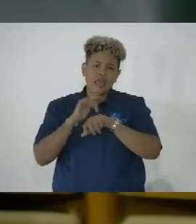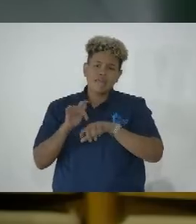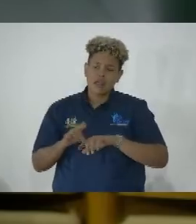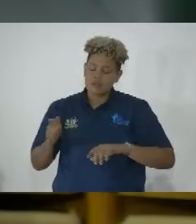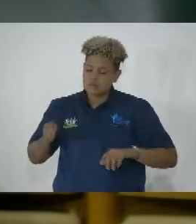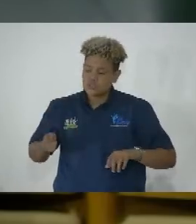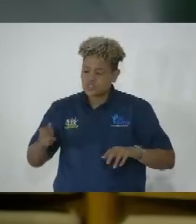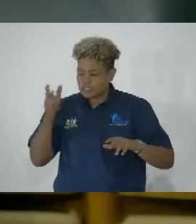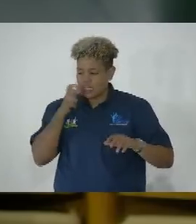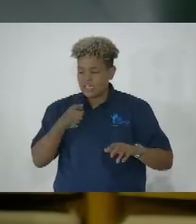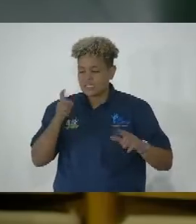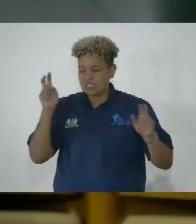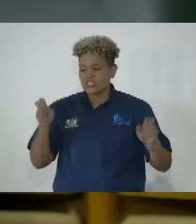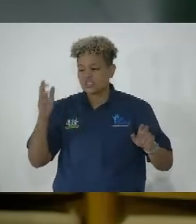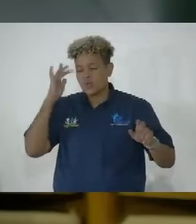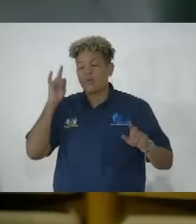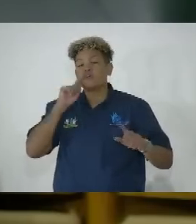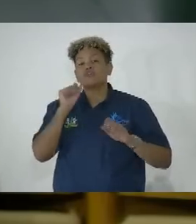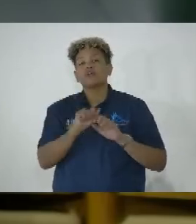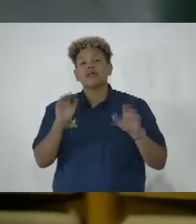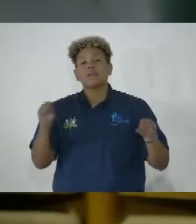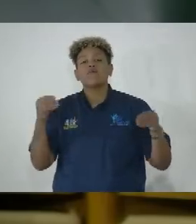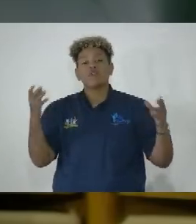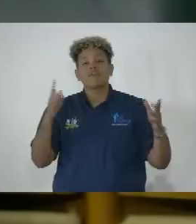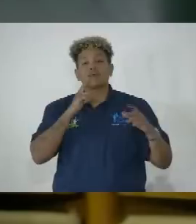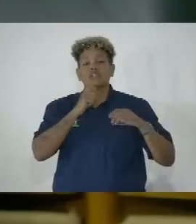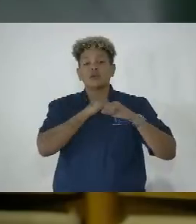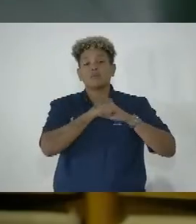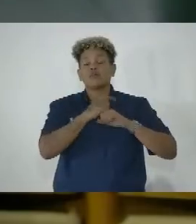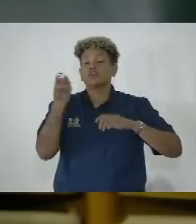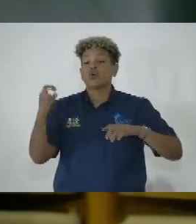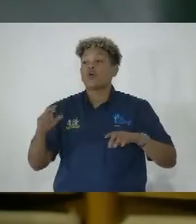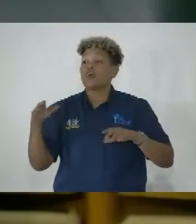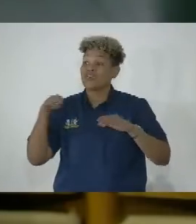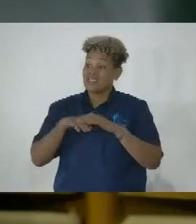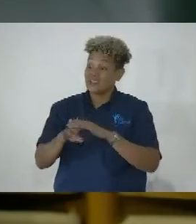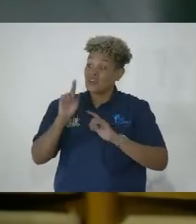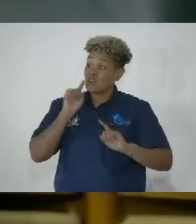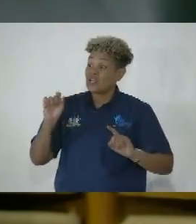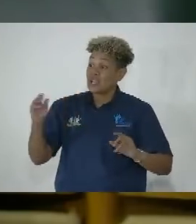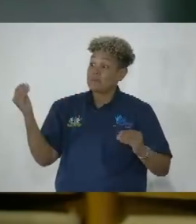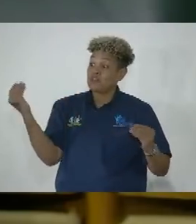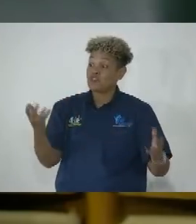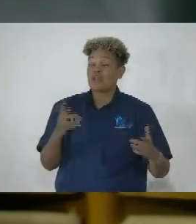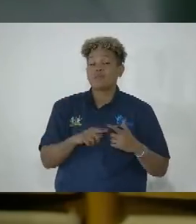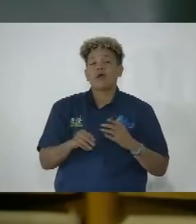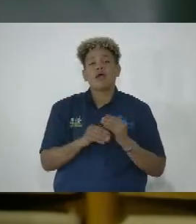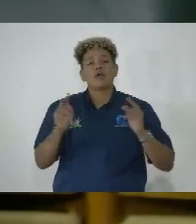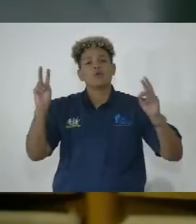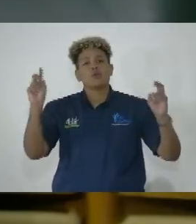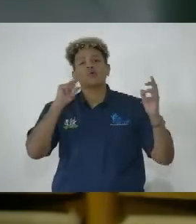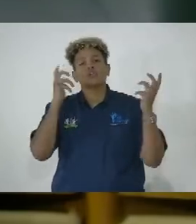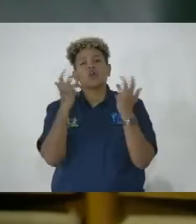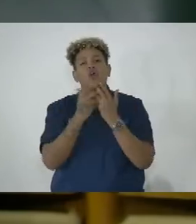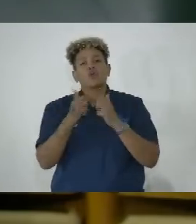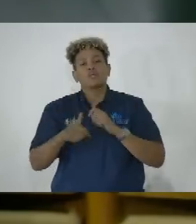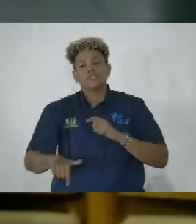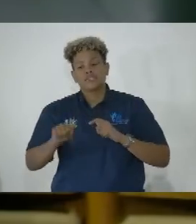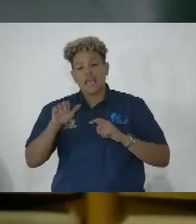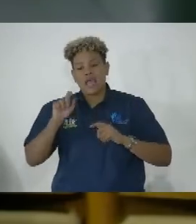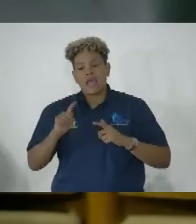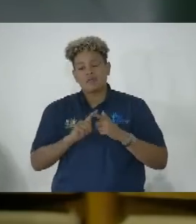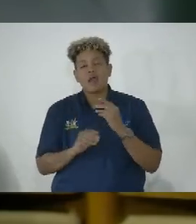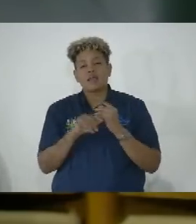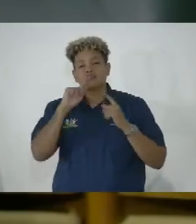hearing the matter, because it provides that the protection or occupation order can be granted, and I quote, in accordance with this Act. And it